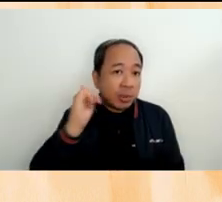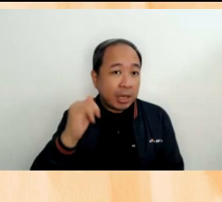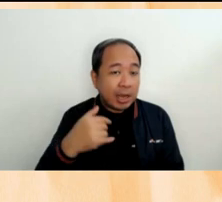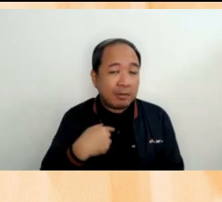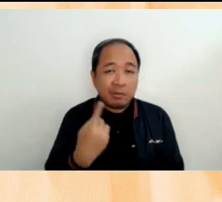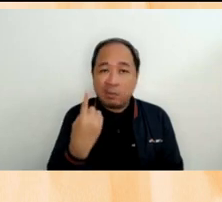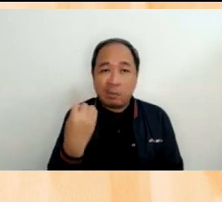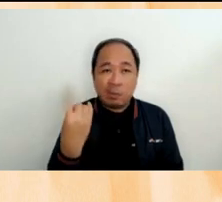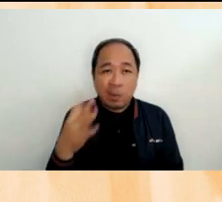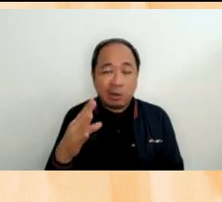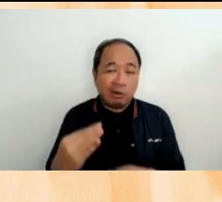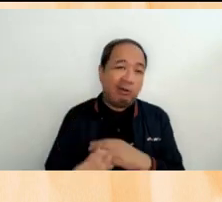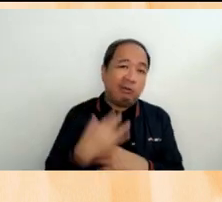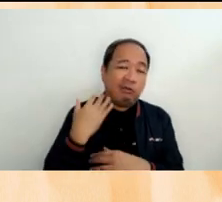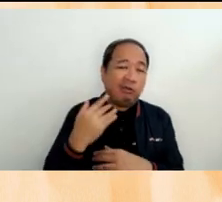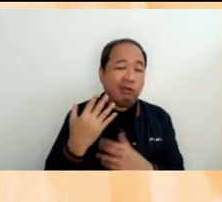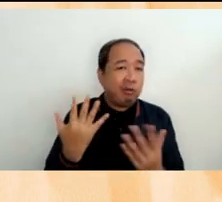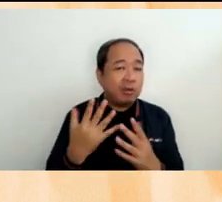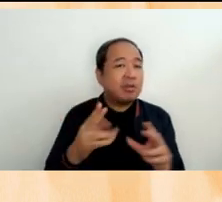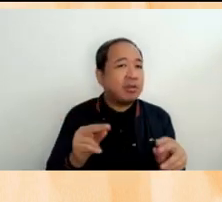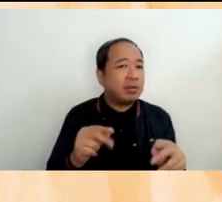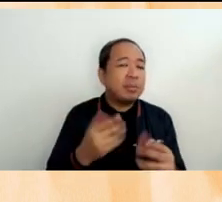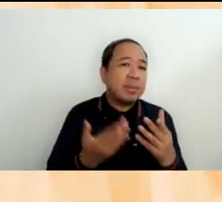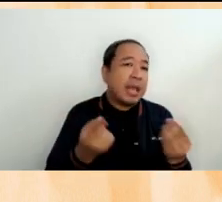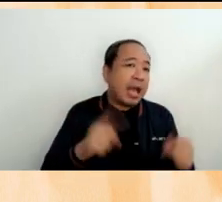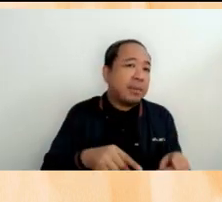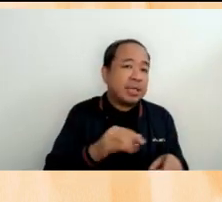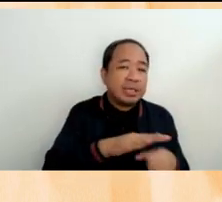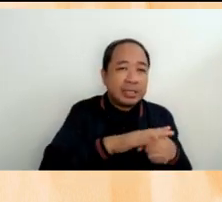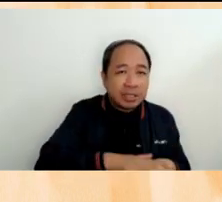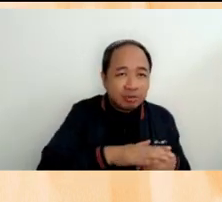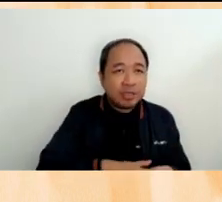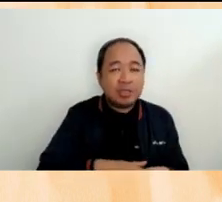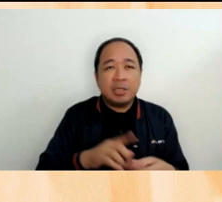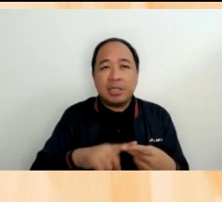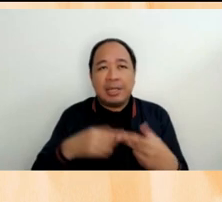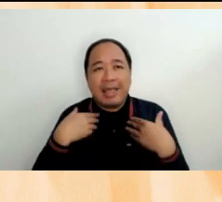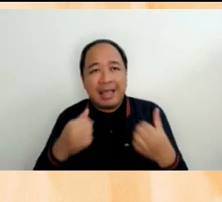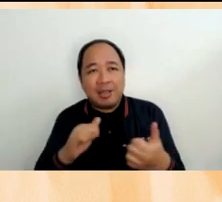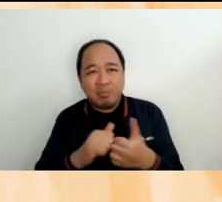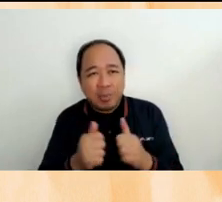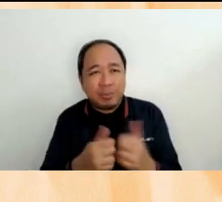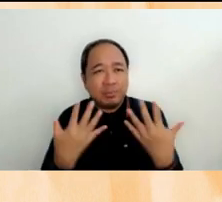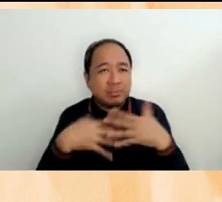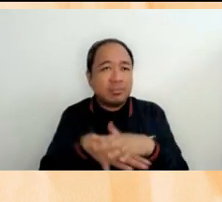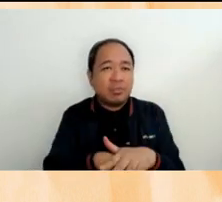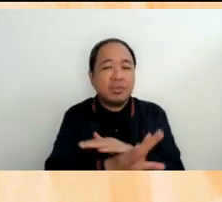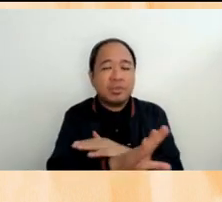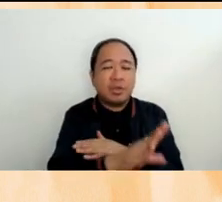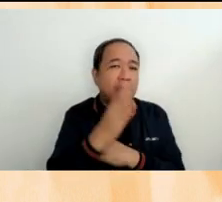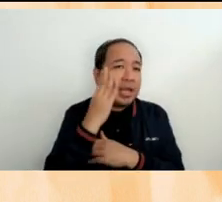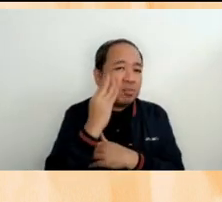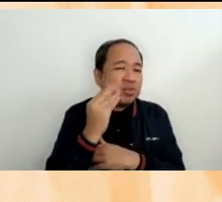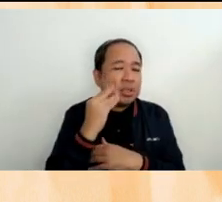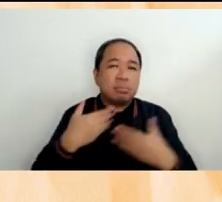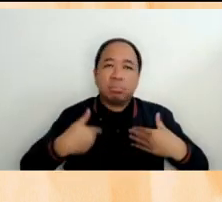despair. There are no specific signs or clinical manifestations which could point to suicidal